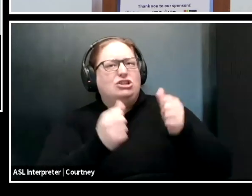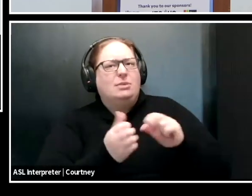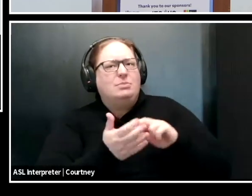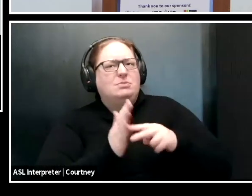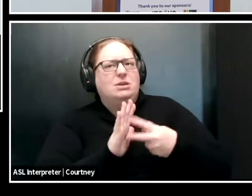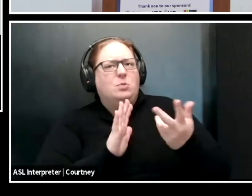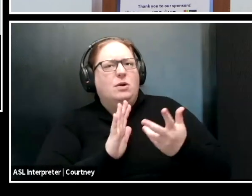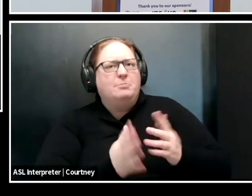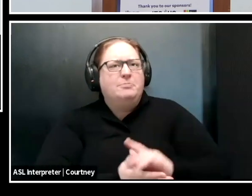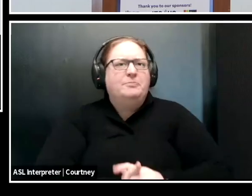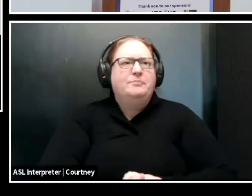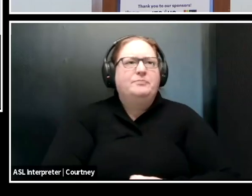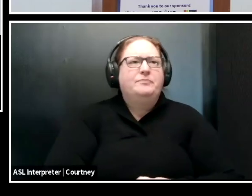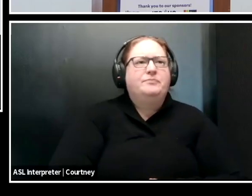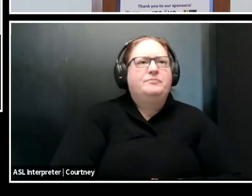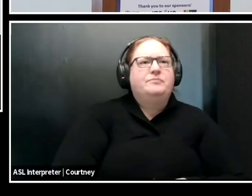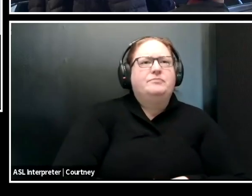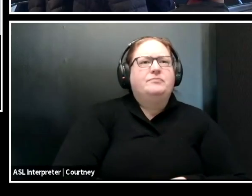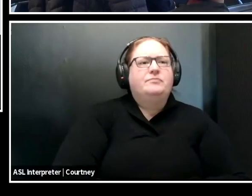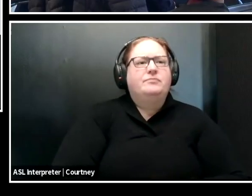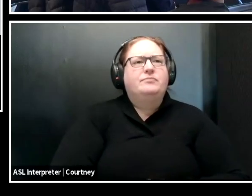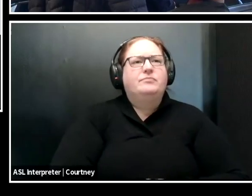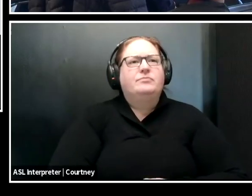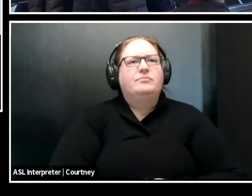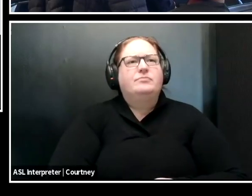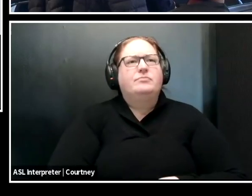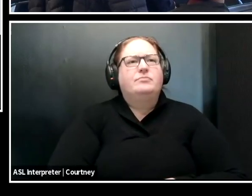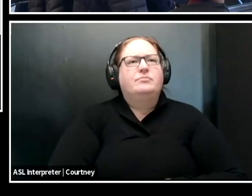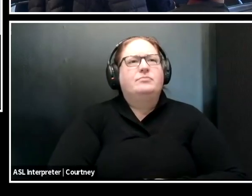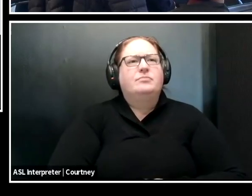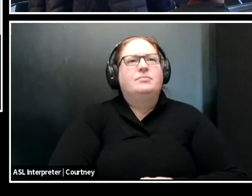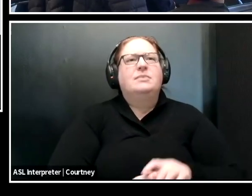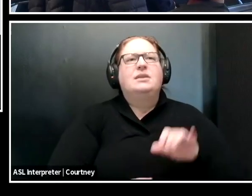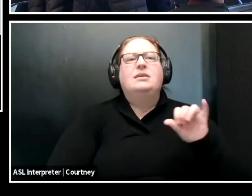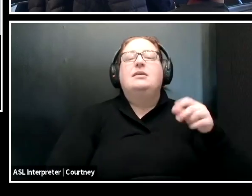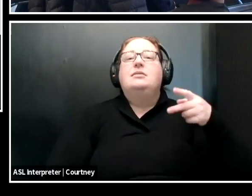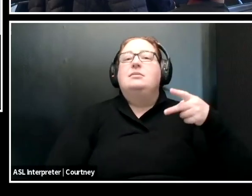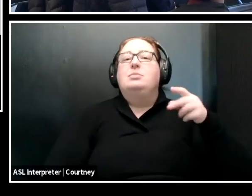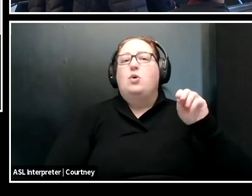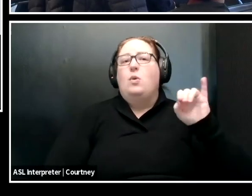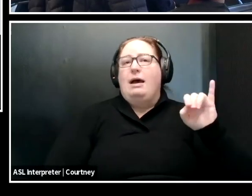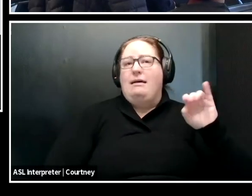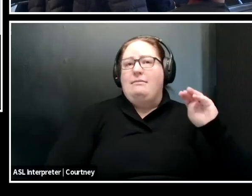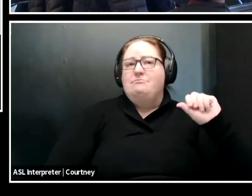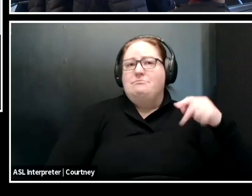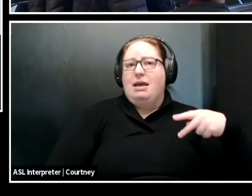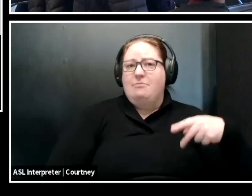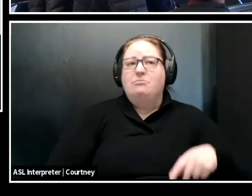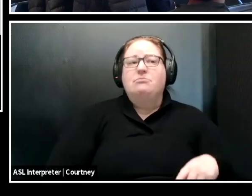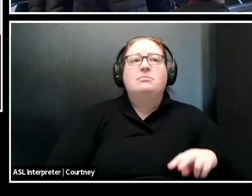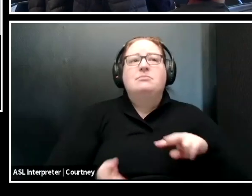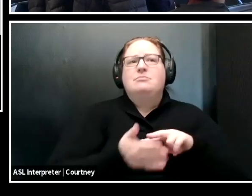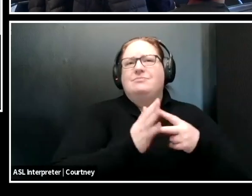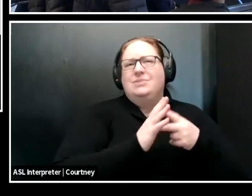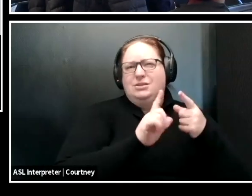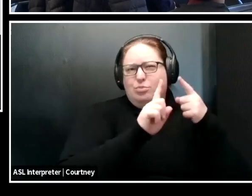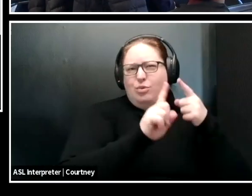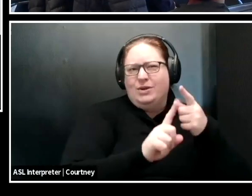So This is the POI map. okay, so that's just the POI map. That just means within